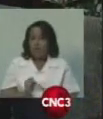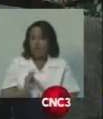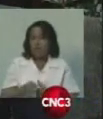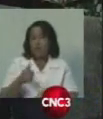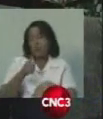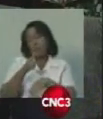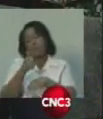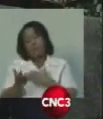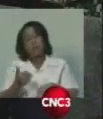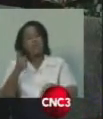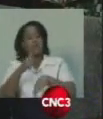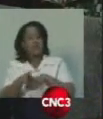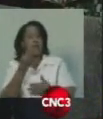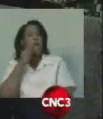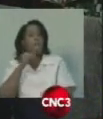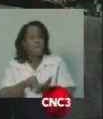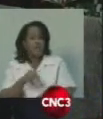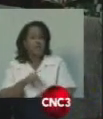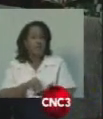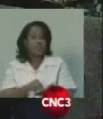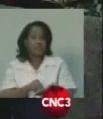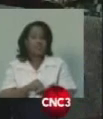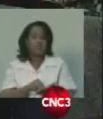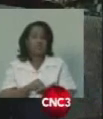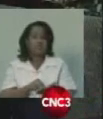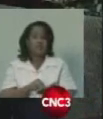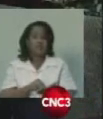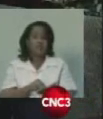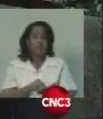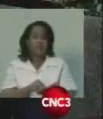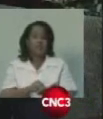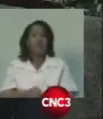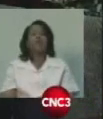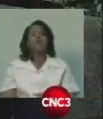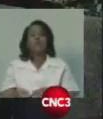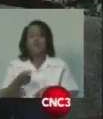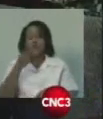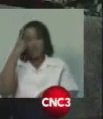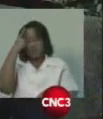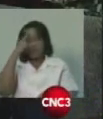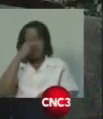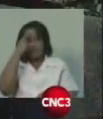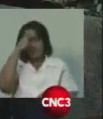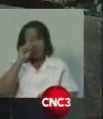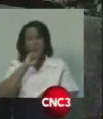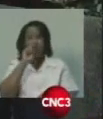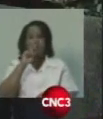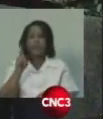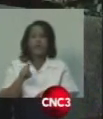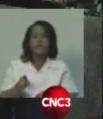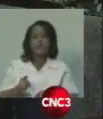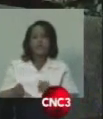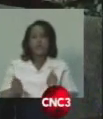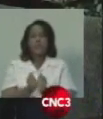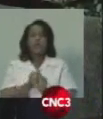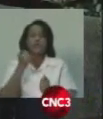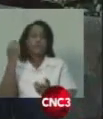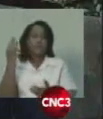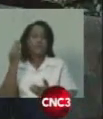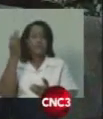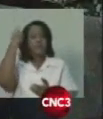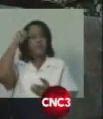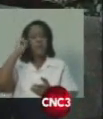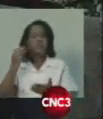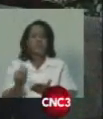from the many stakeholder groups that consulted with the Minister of Finance and his team of economists here at the Ministry of Finance during the